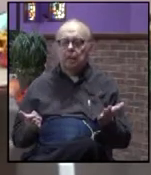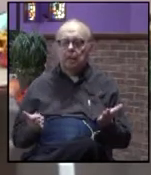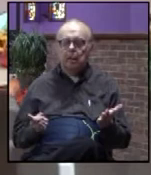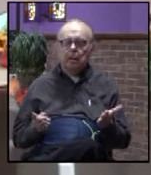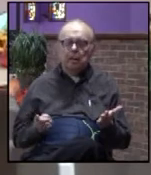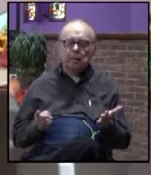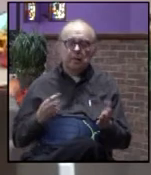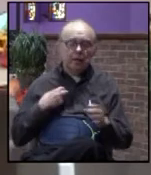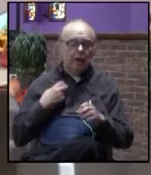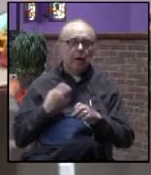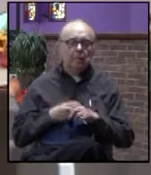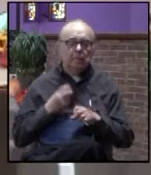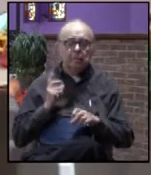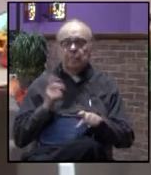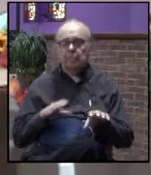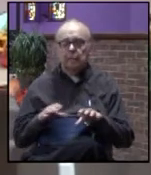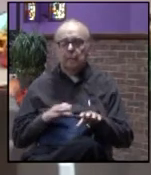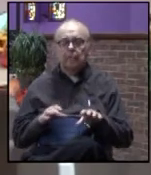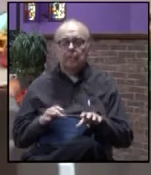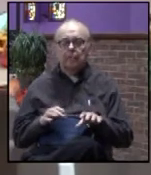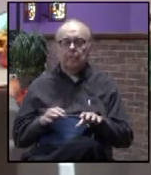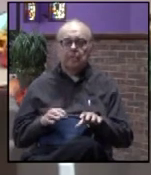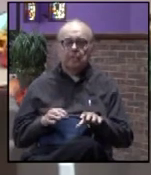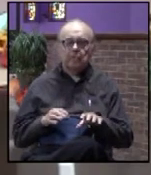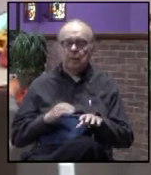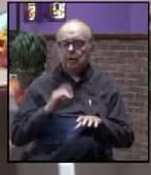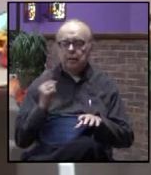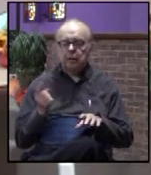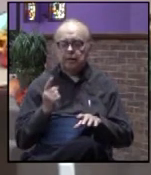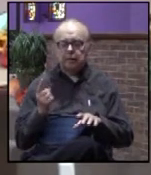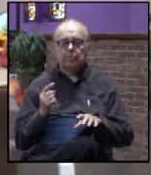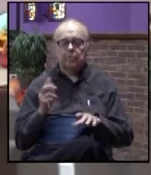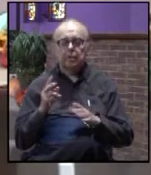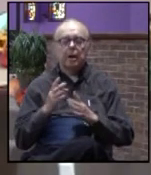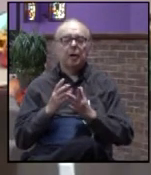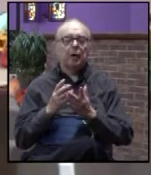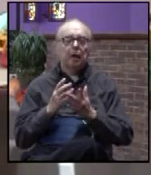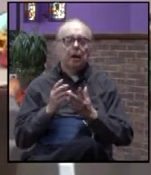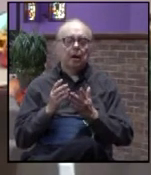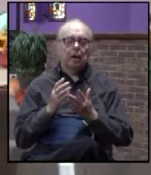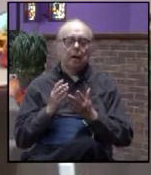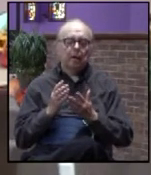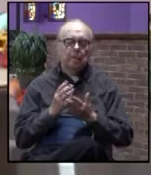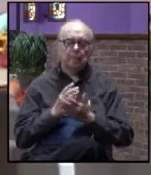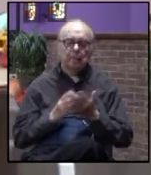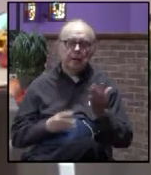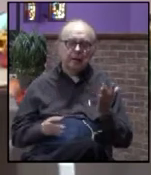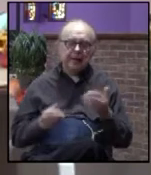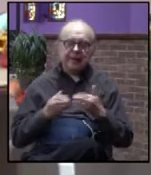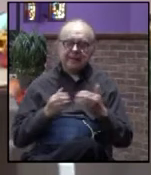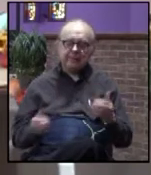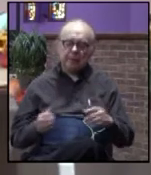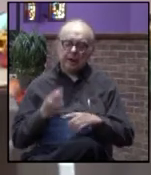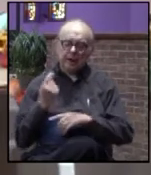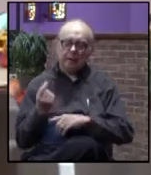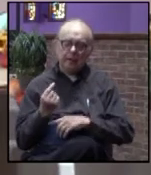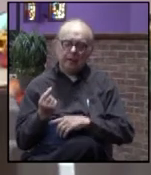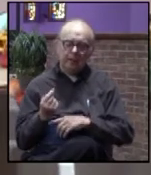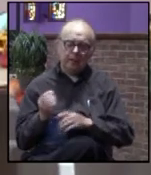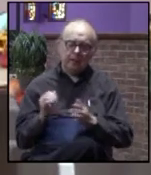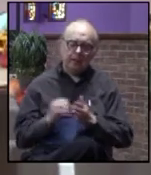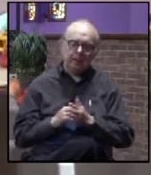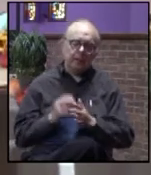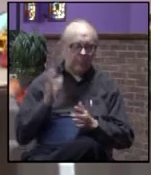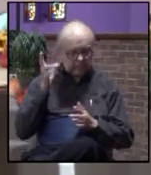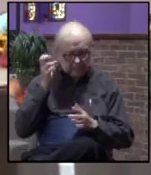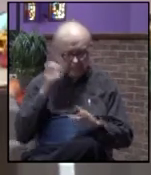very difficult because what you've got to do is you've got to isolate the one piece, separate it by itself. And this is what